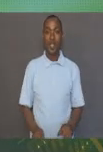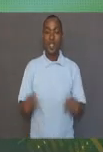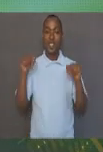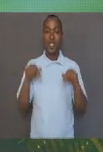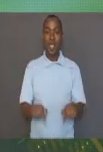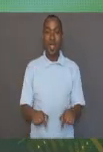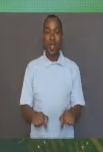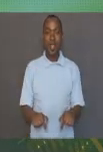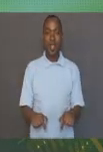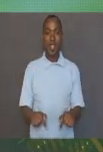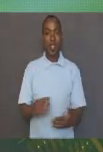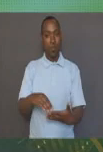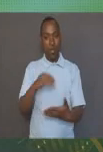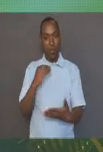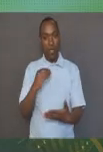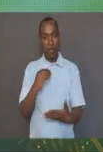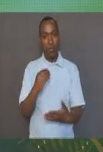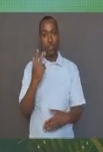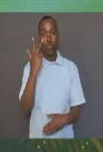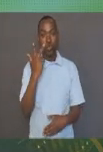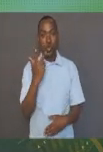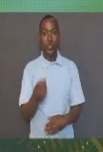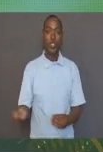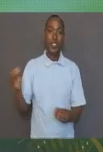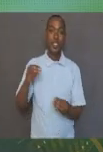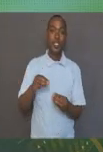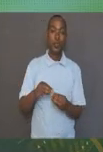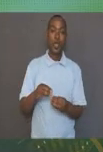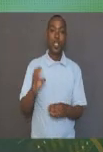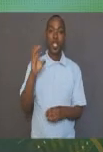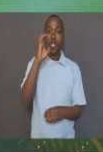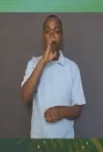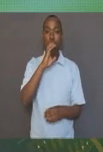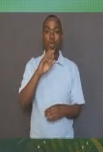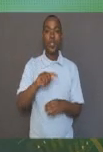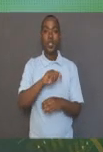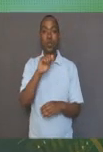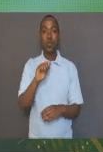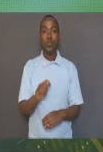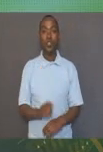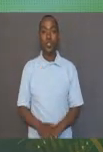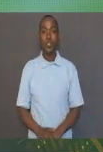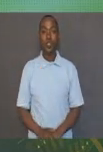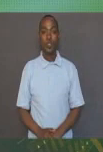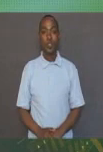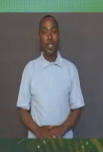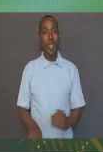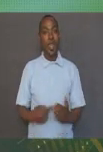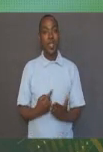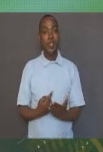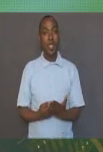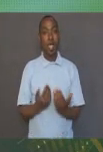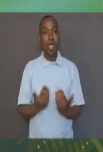Today, we learned about 3 more Ethiopian institutions that are